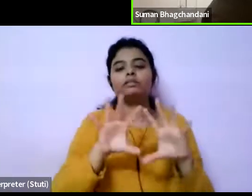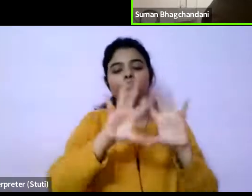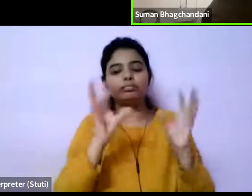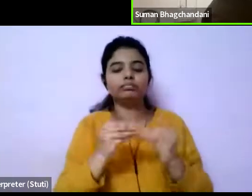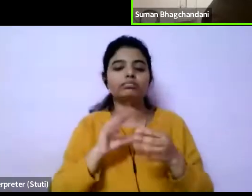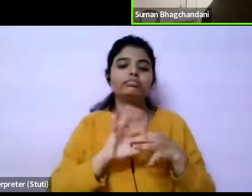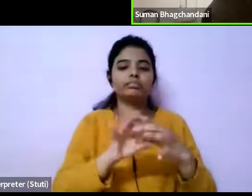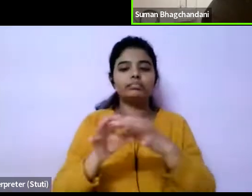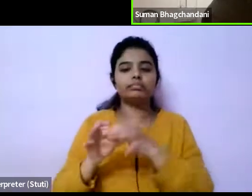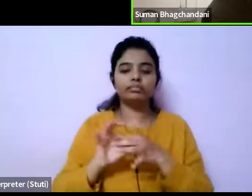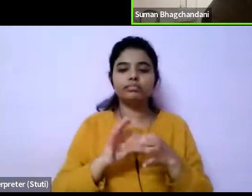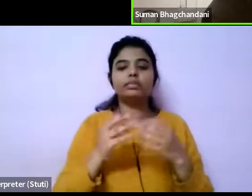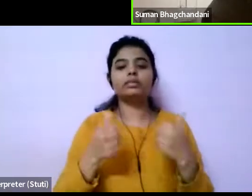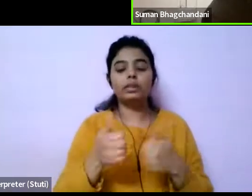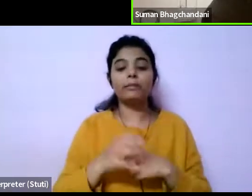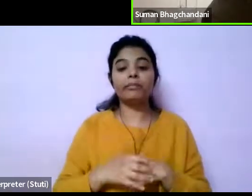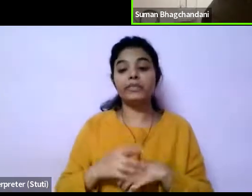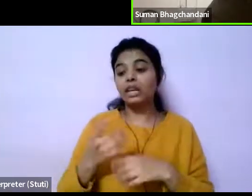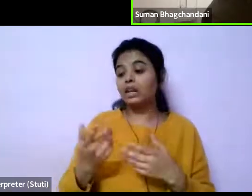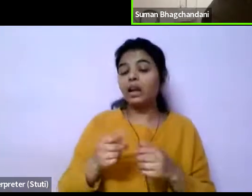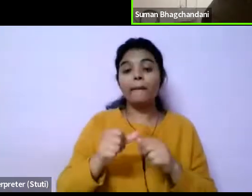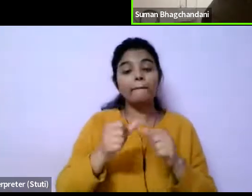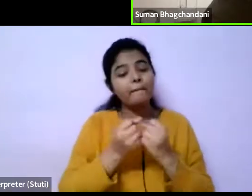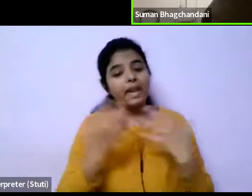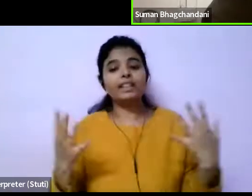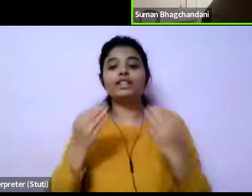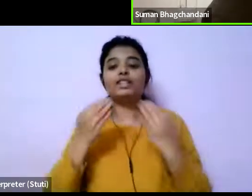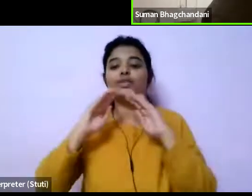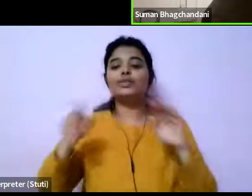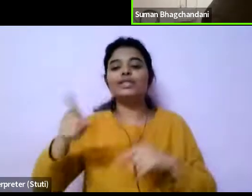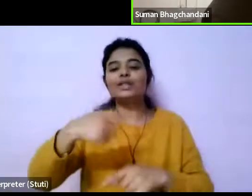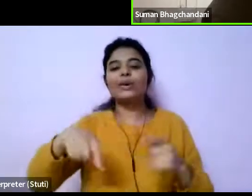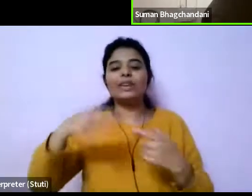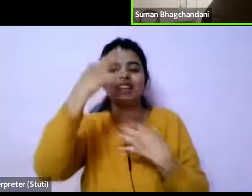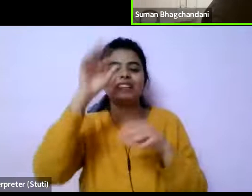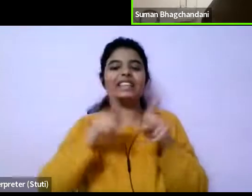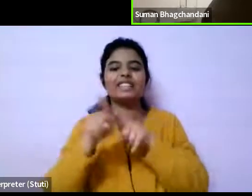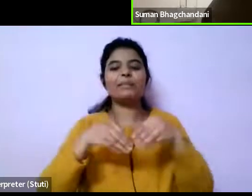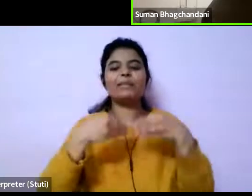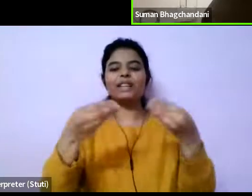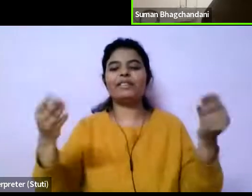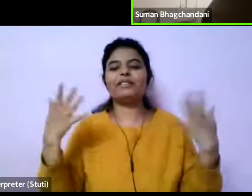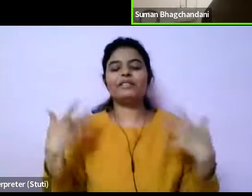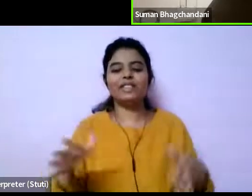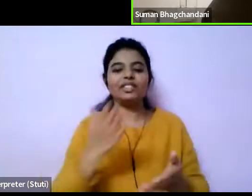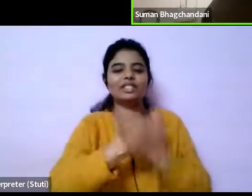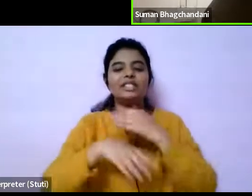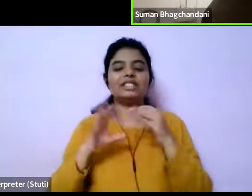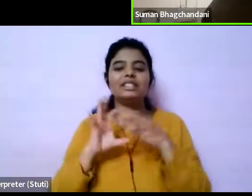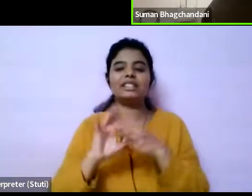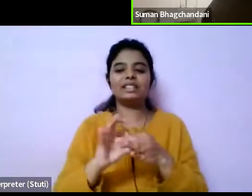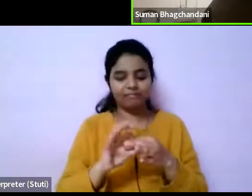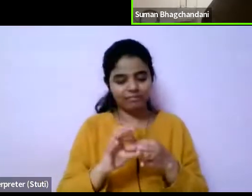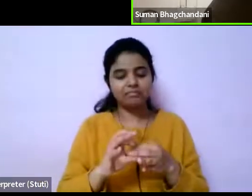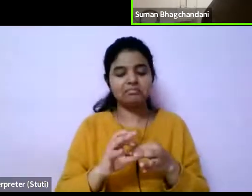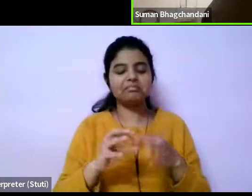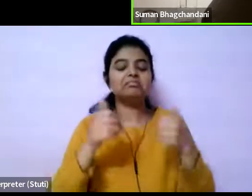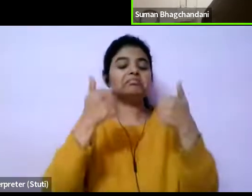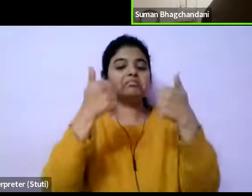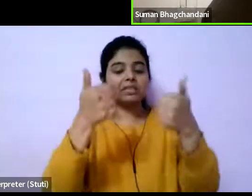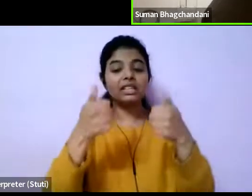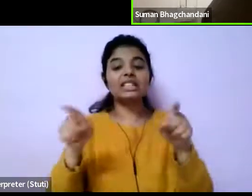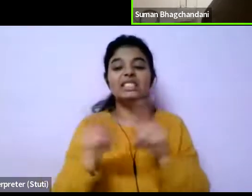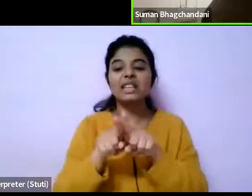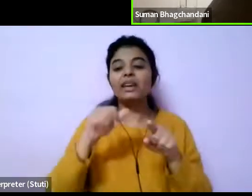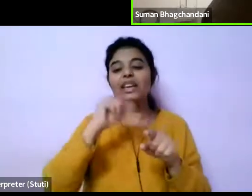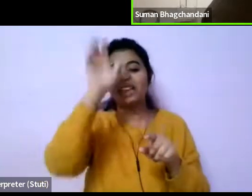So as of now, if Saili, Gowda, and students of Nagra choose to imitate gods and goddesses from the Hindu mythology, then it must not be questioned.